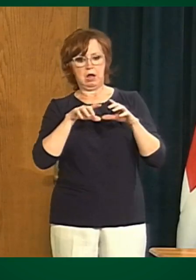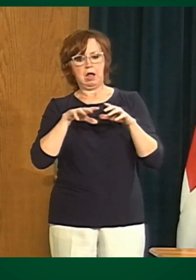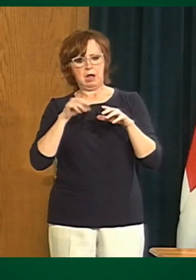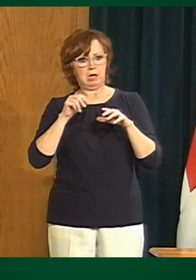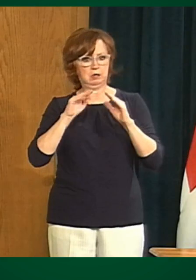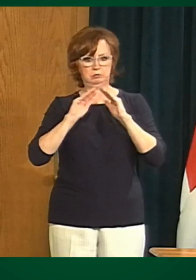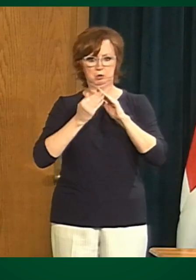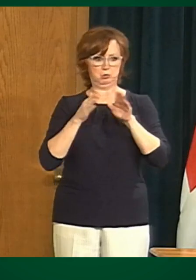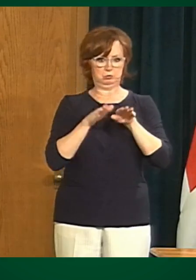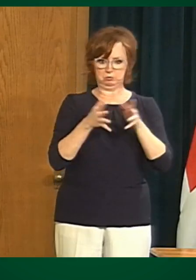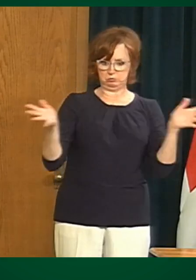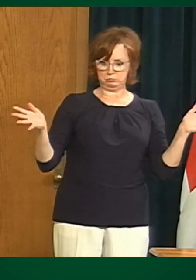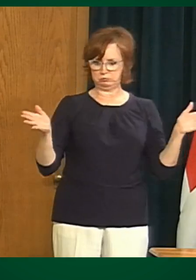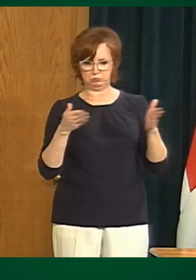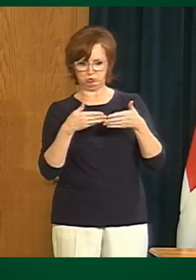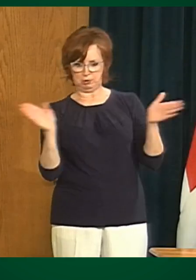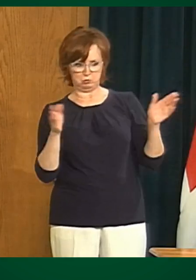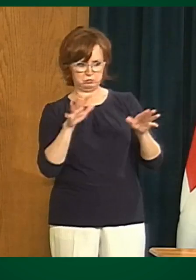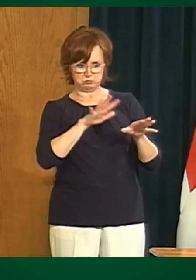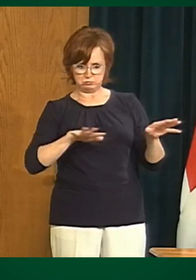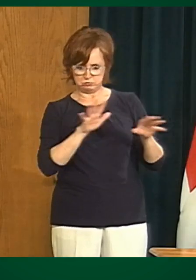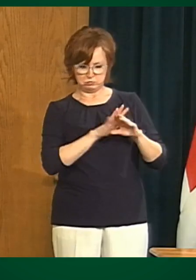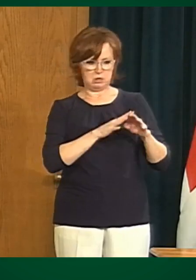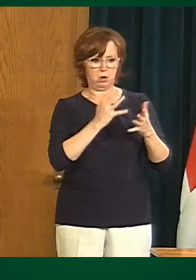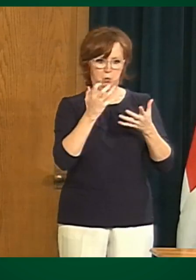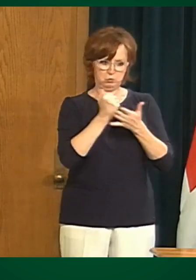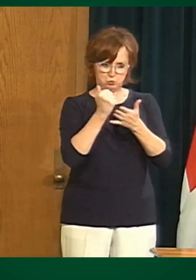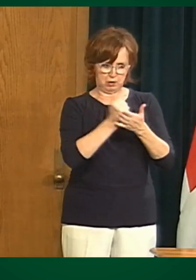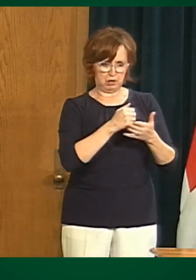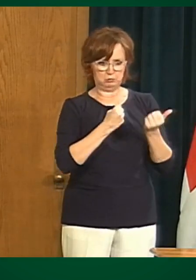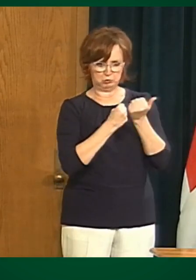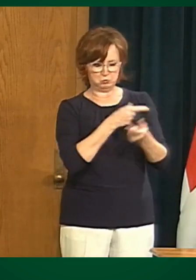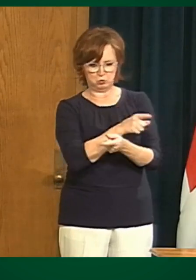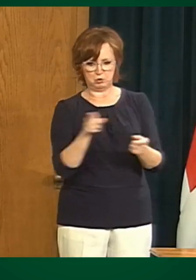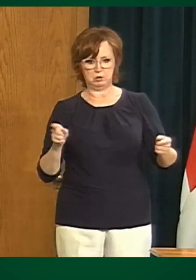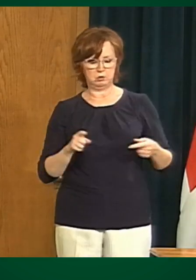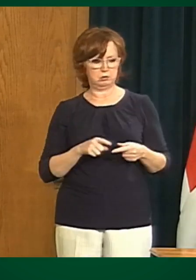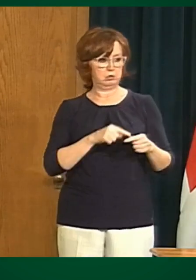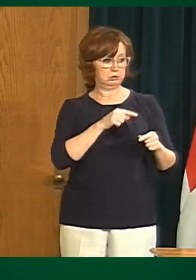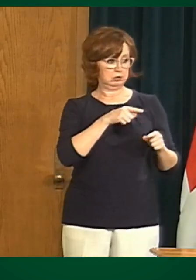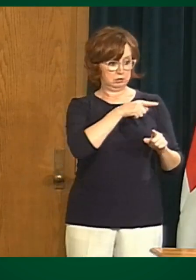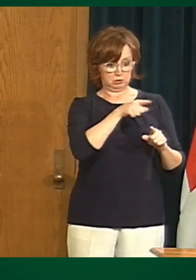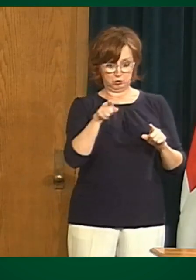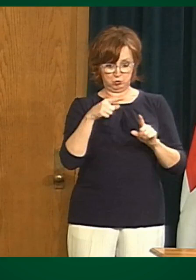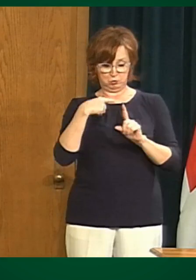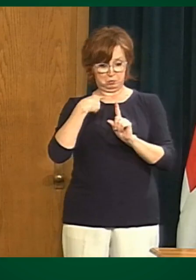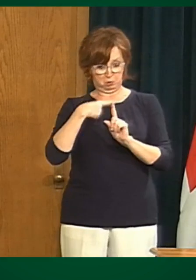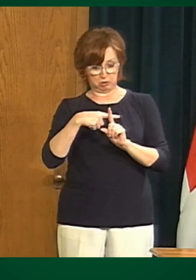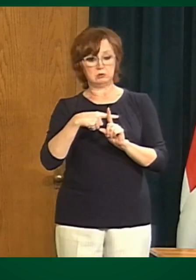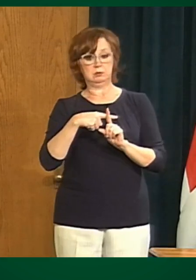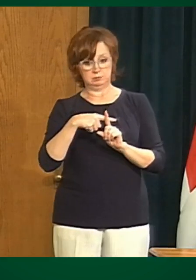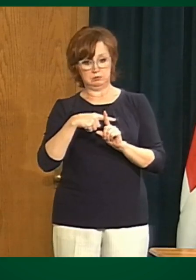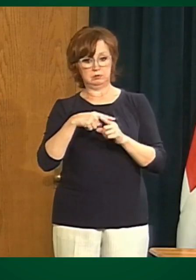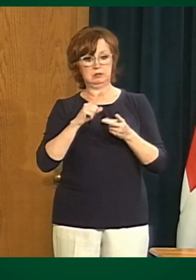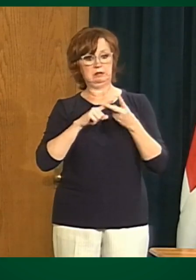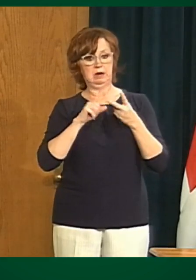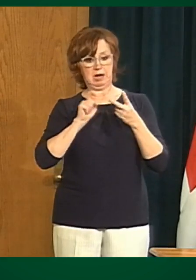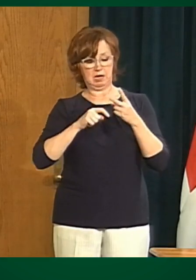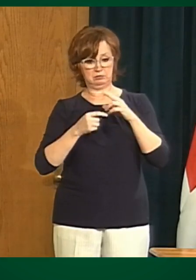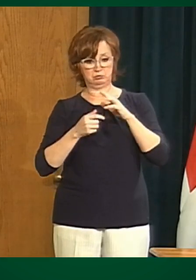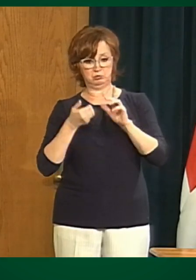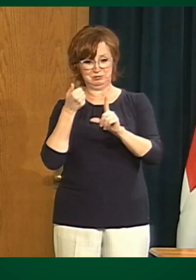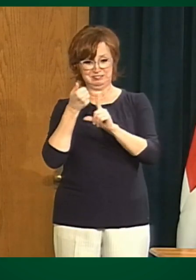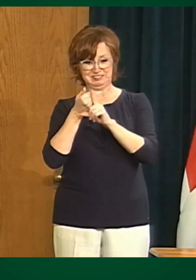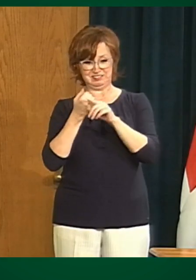who are tested positive or suspected to have COVID-19 to self-isolate. We know that it is difficult